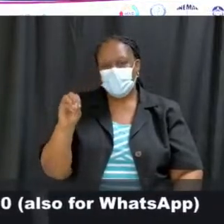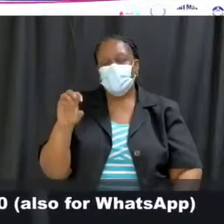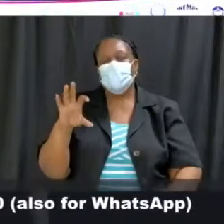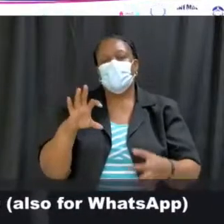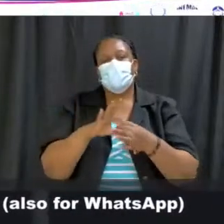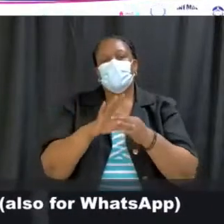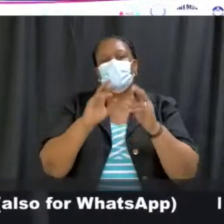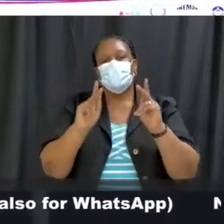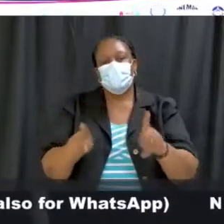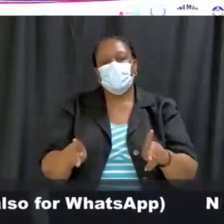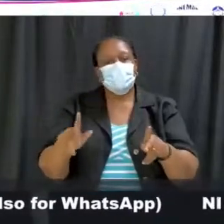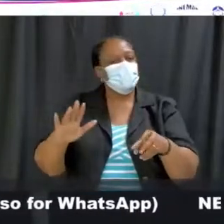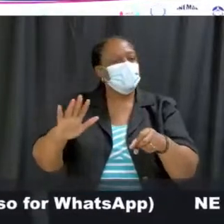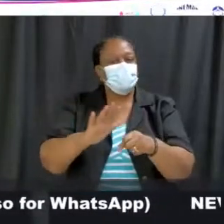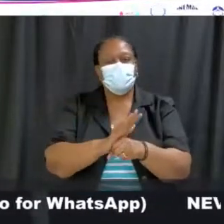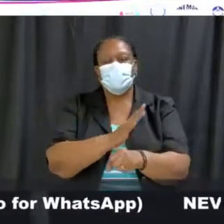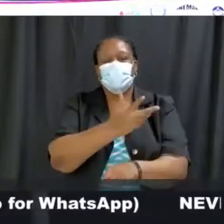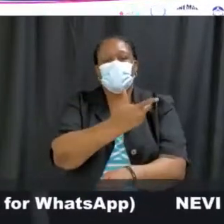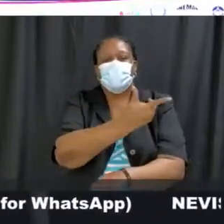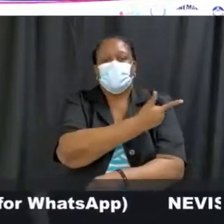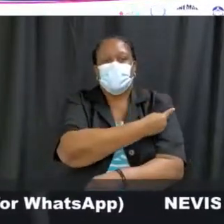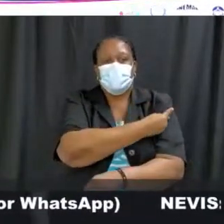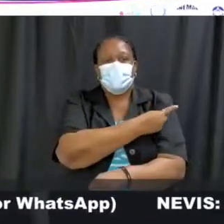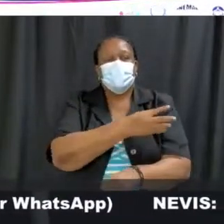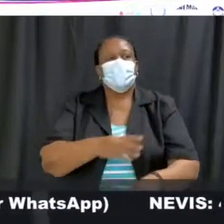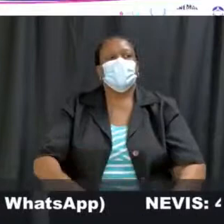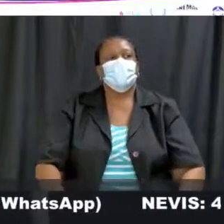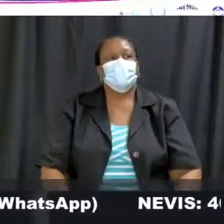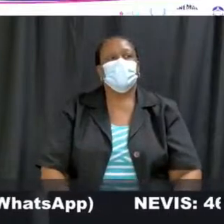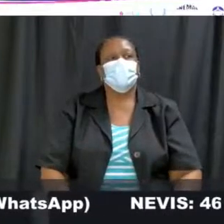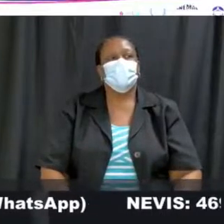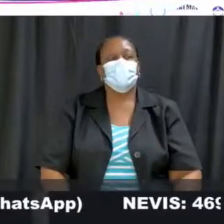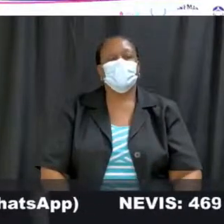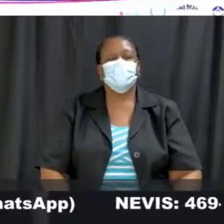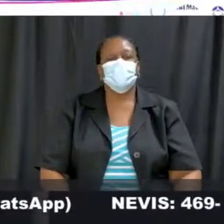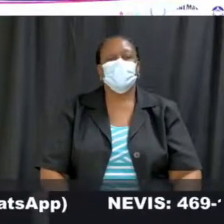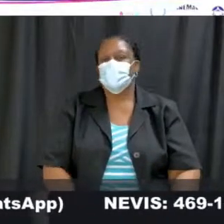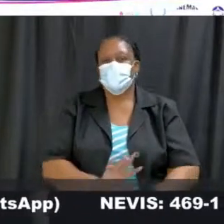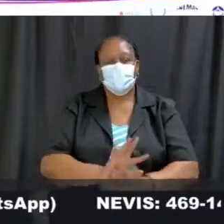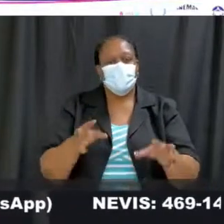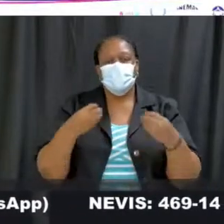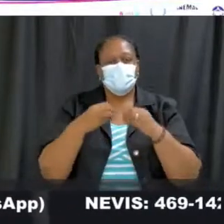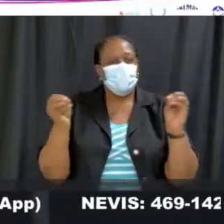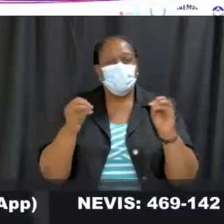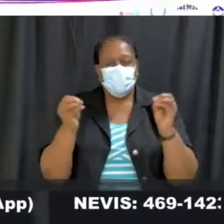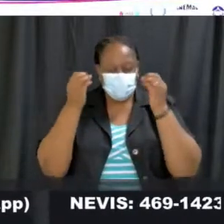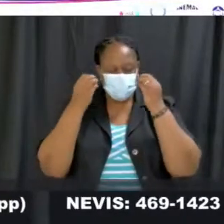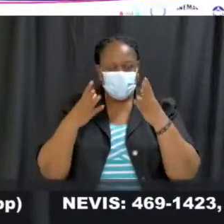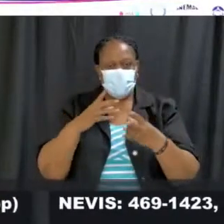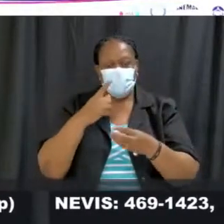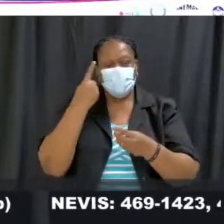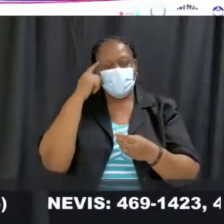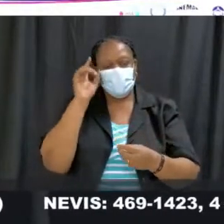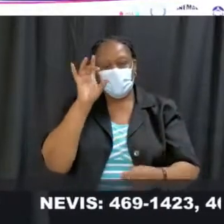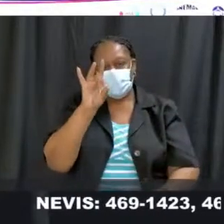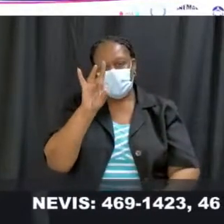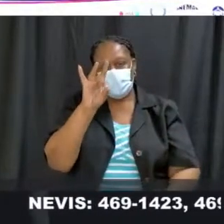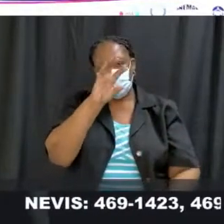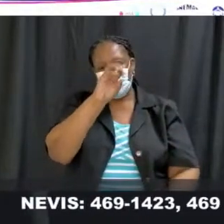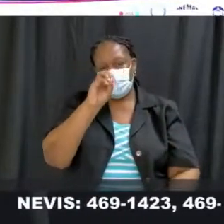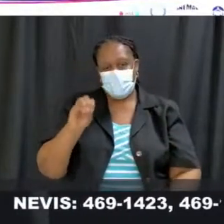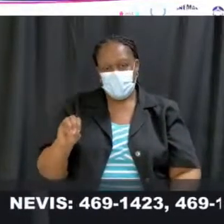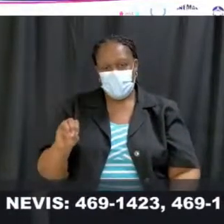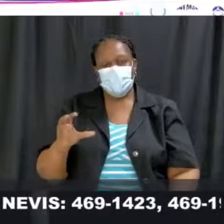17.4% were fully vaccinated. Missing data for 8.9% of